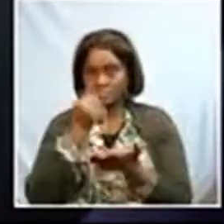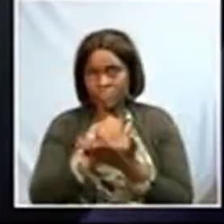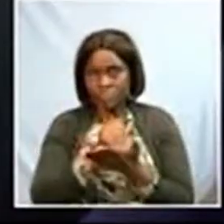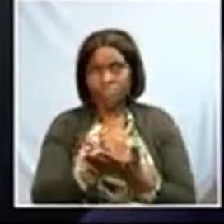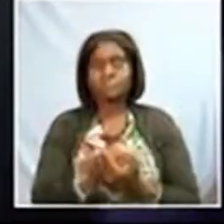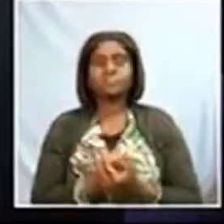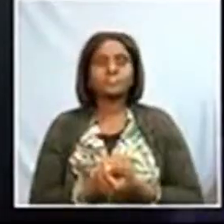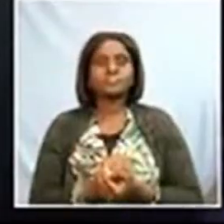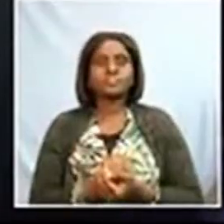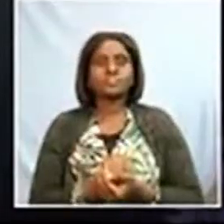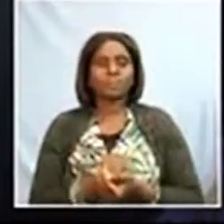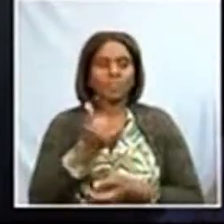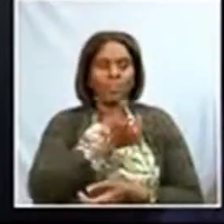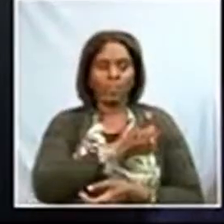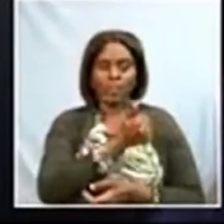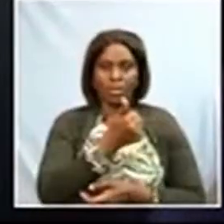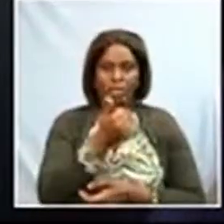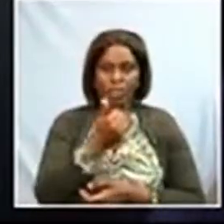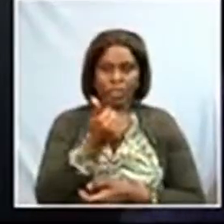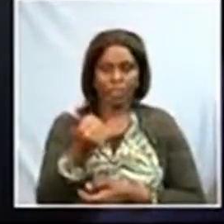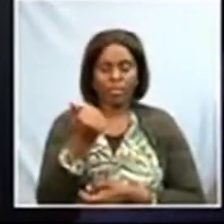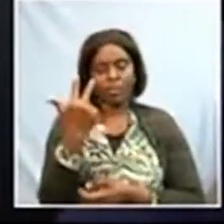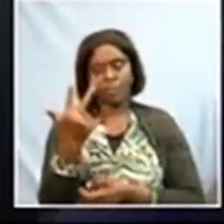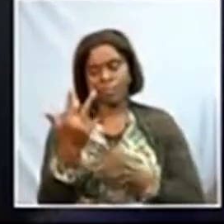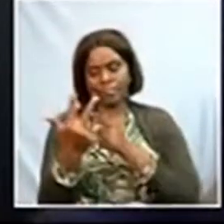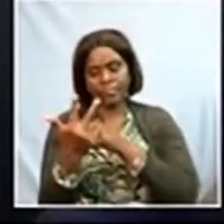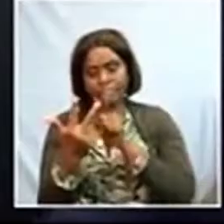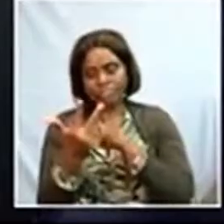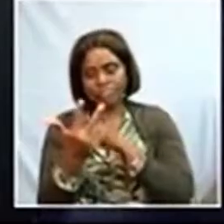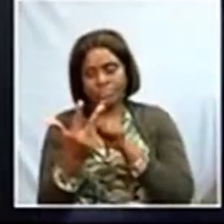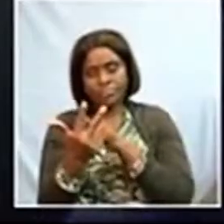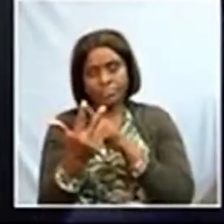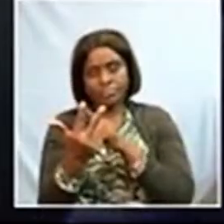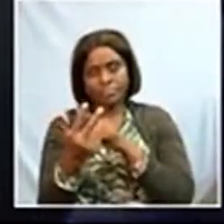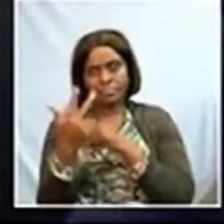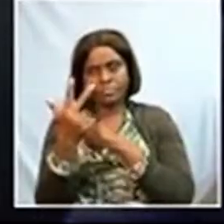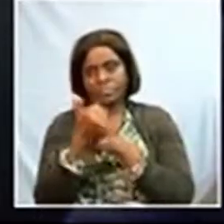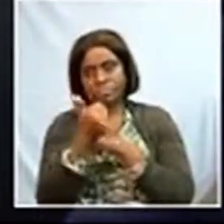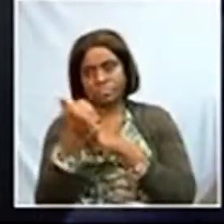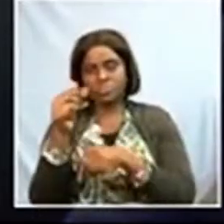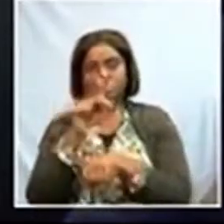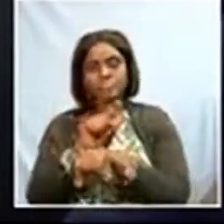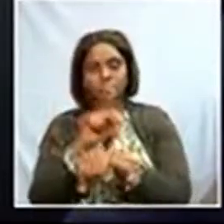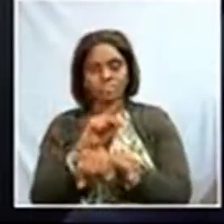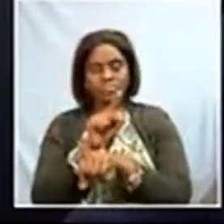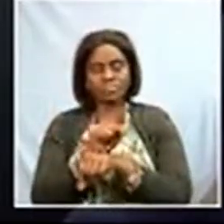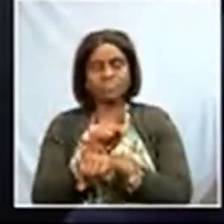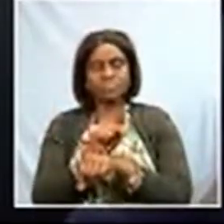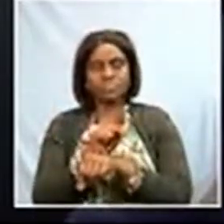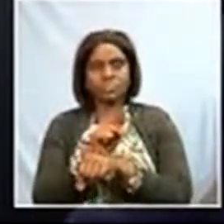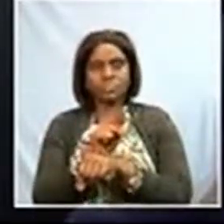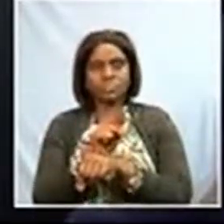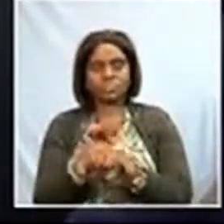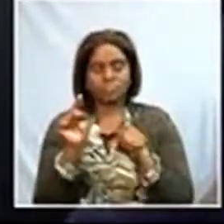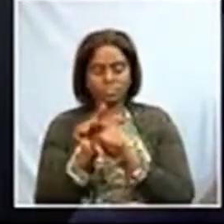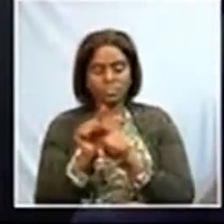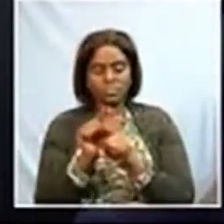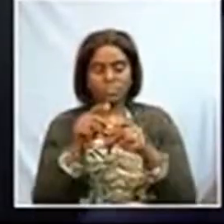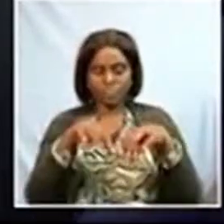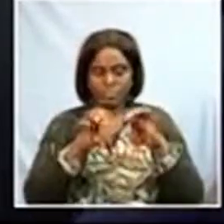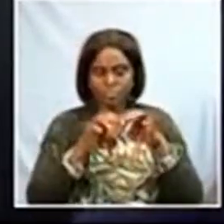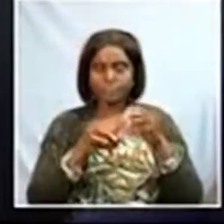procured, whilst 3 other projects we kept